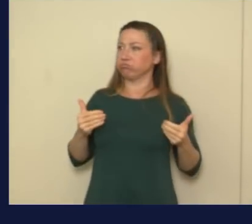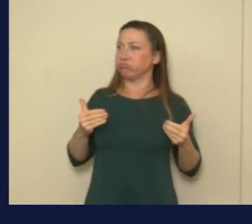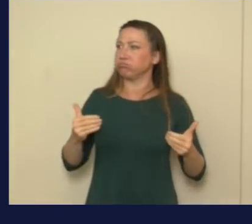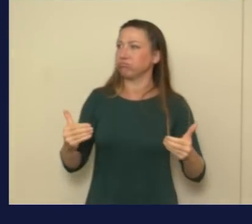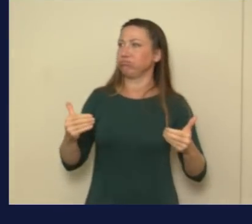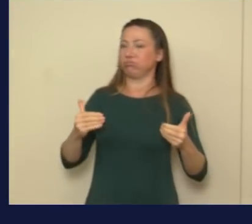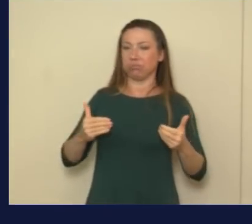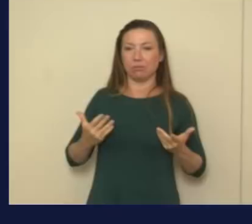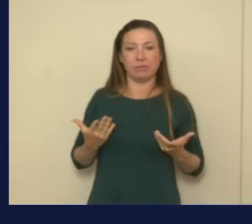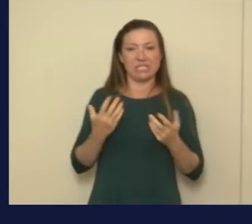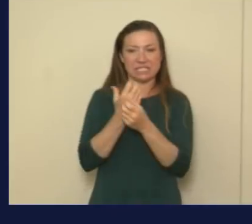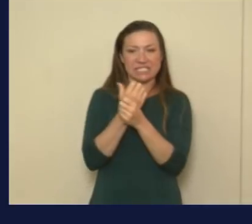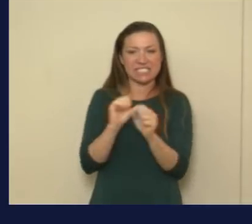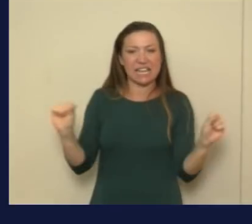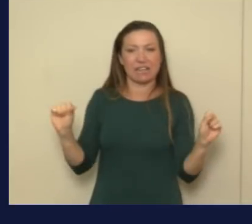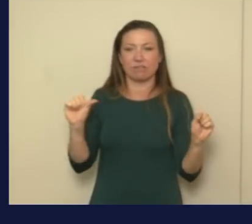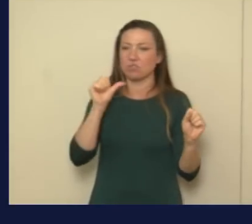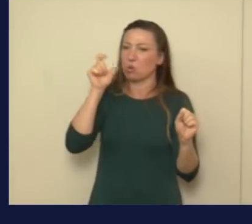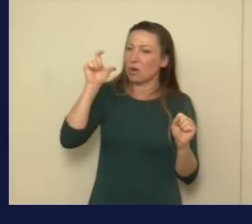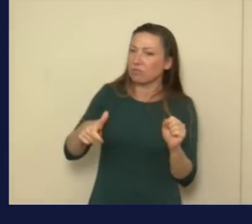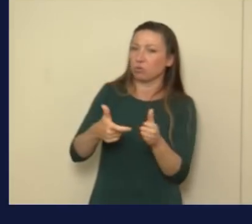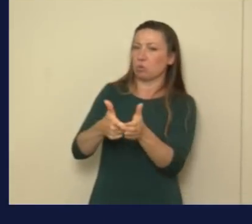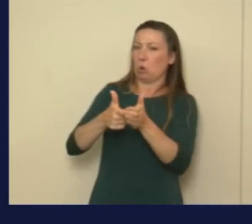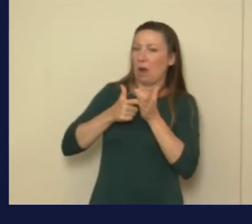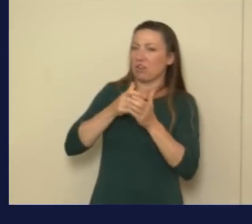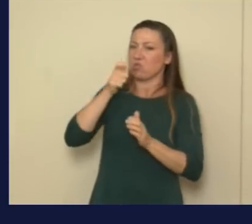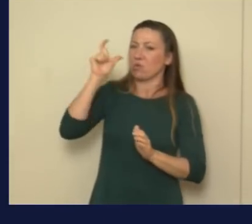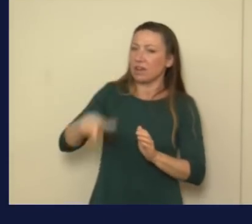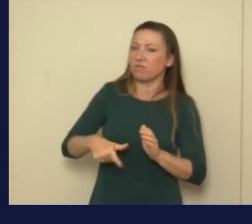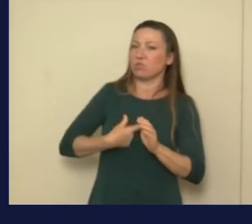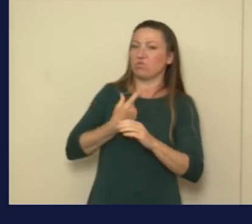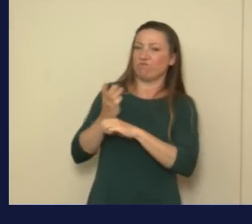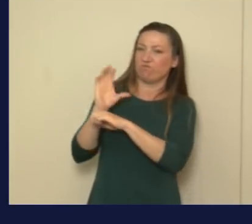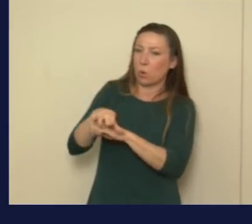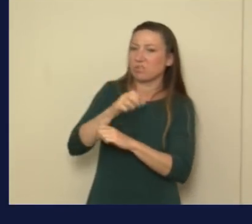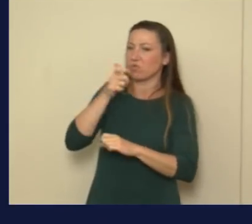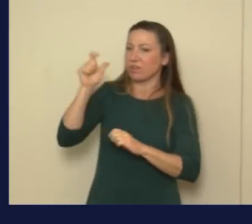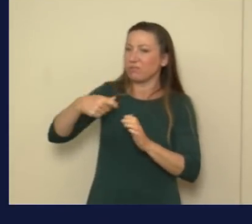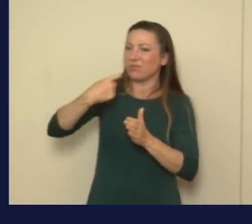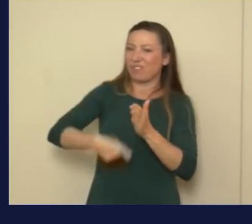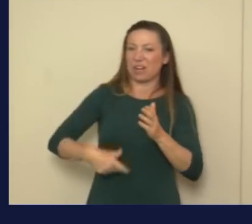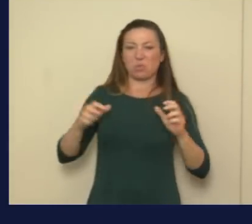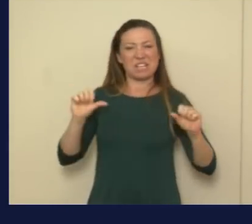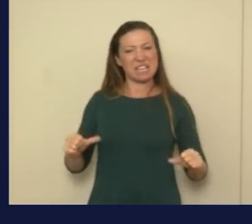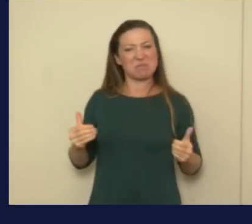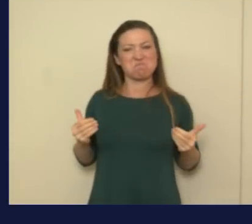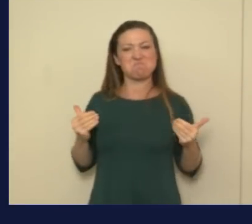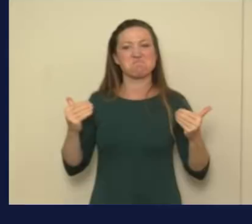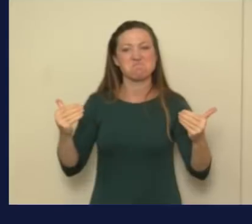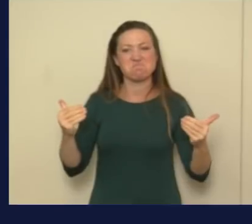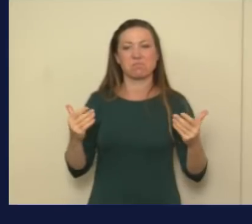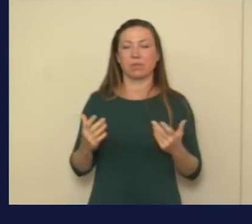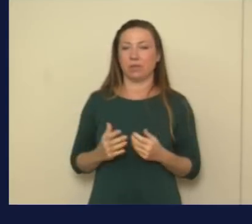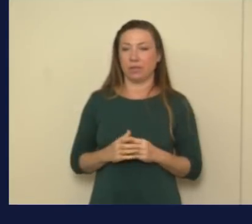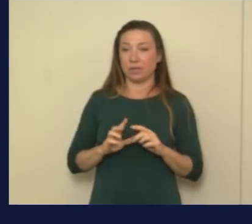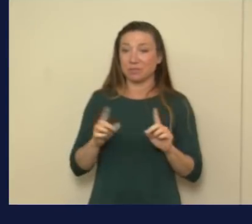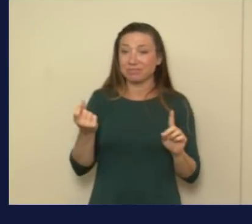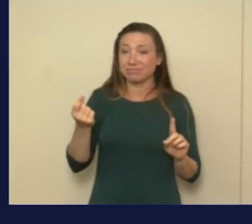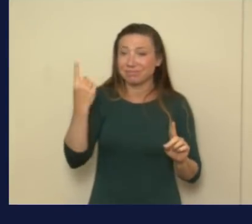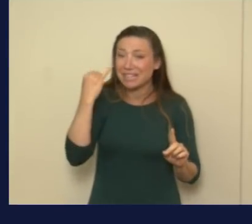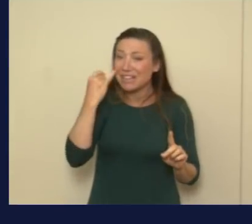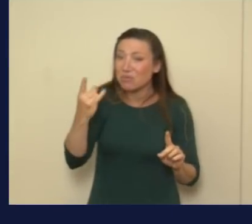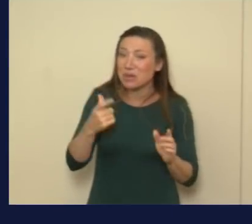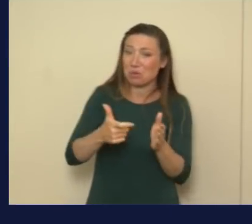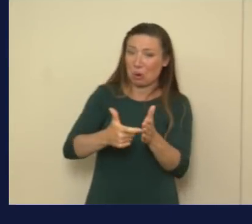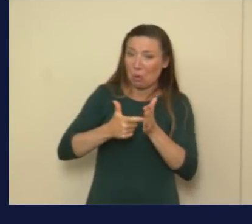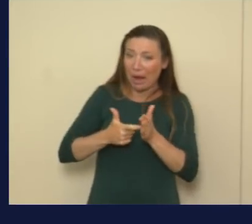federal strategy early in this pandemic had been to require all Americans to wear masks, more things would be open, fewer